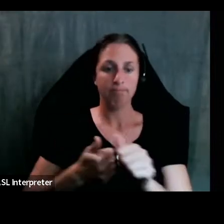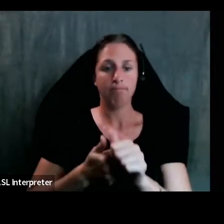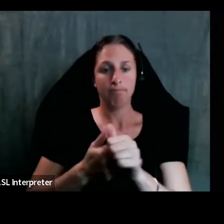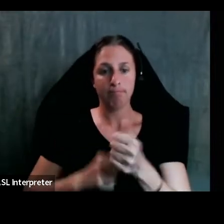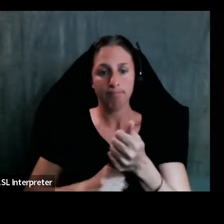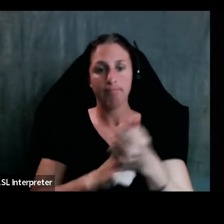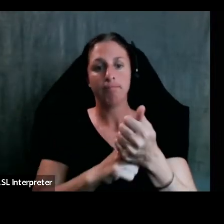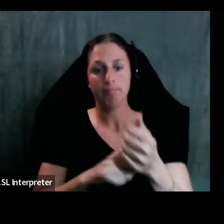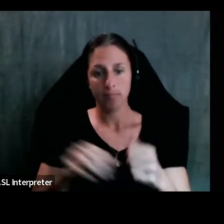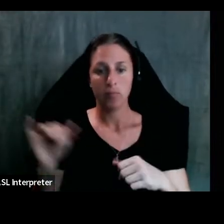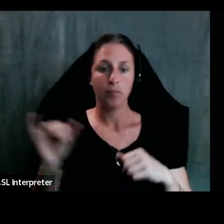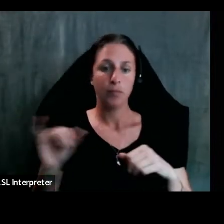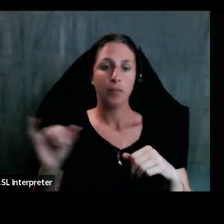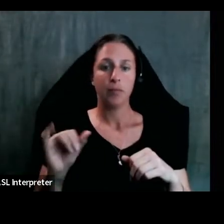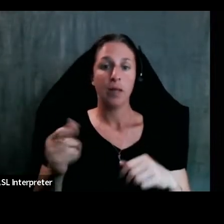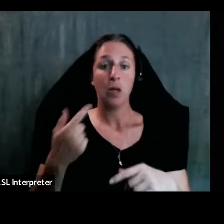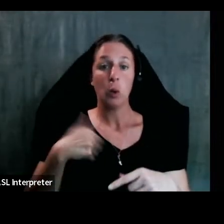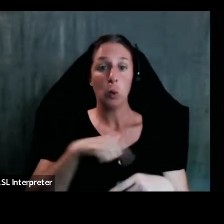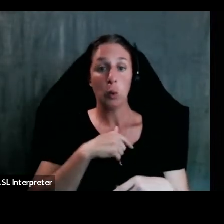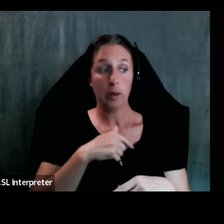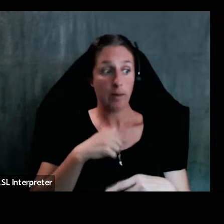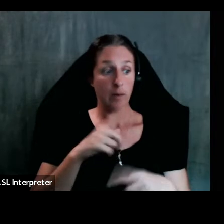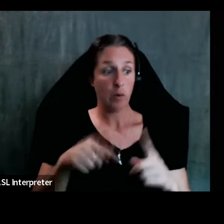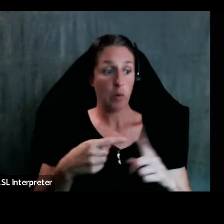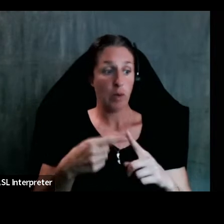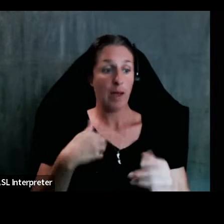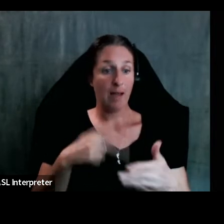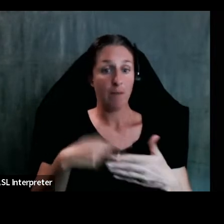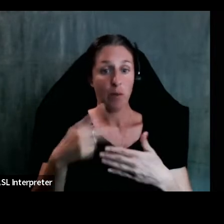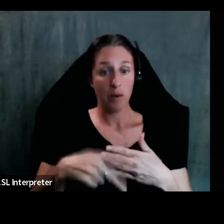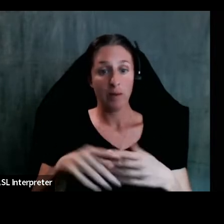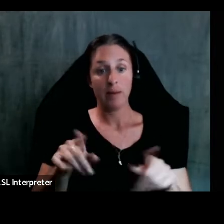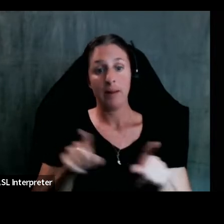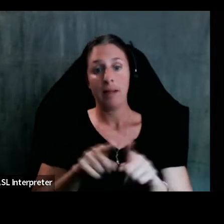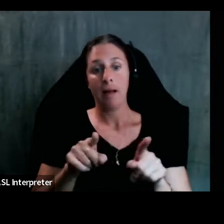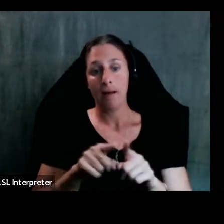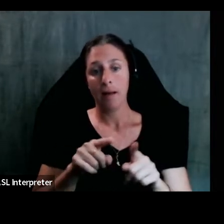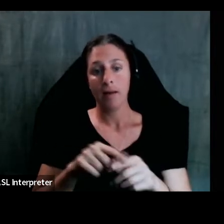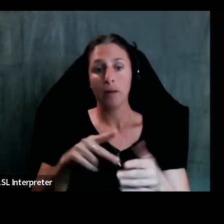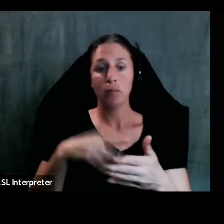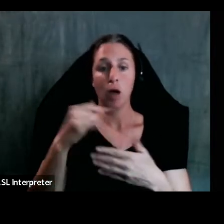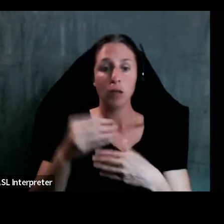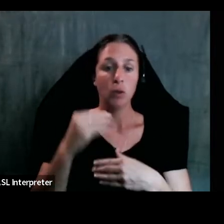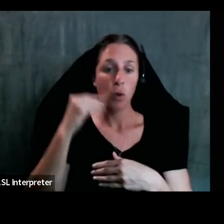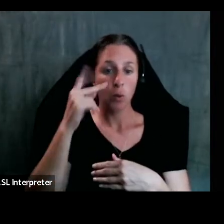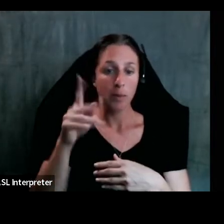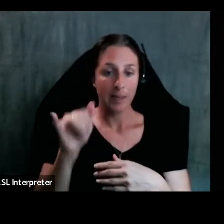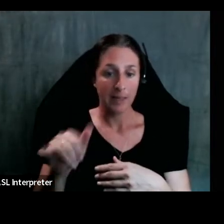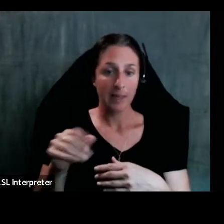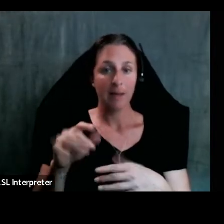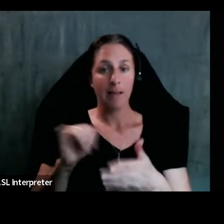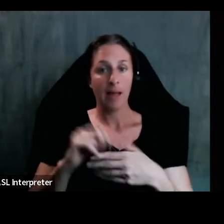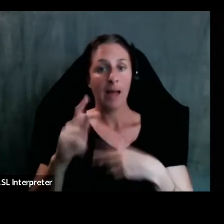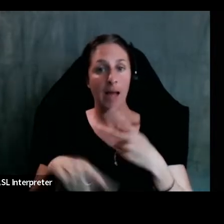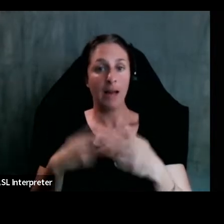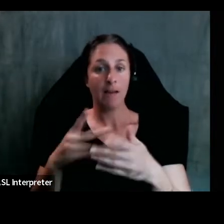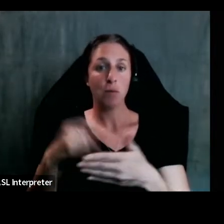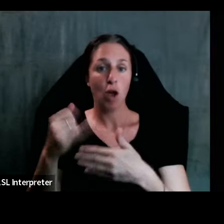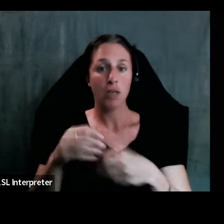have programs like Project Home Key and things like projects like that in the